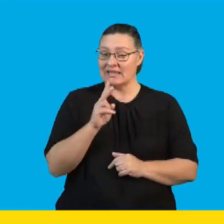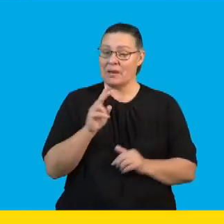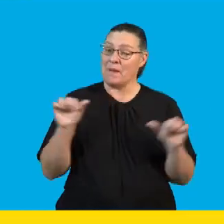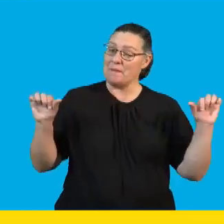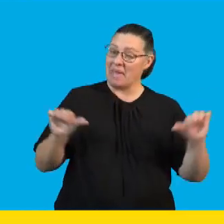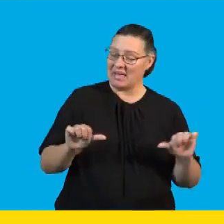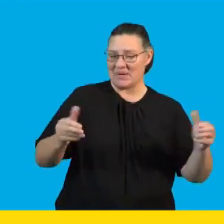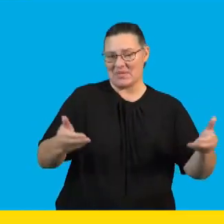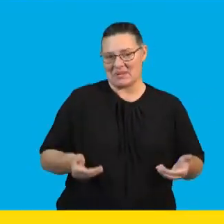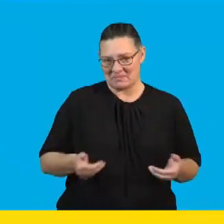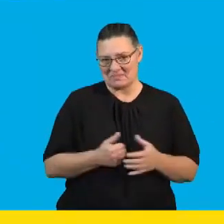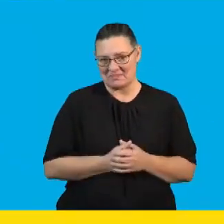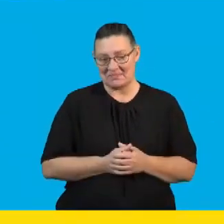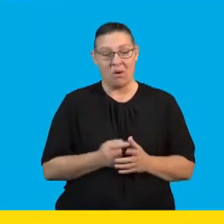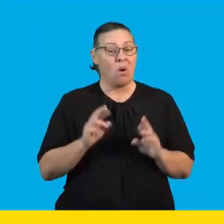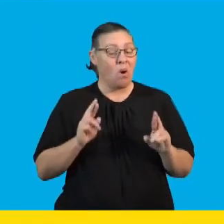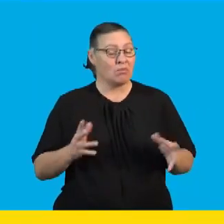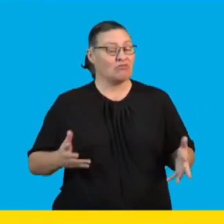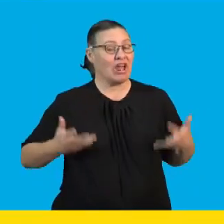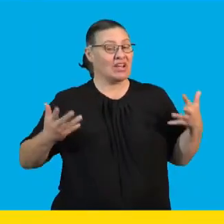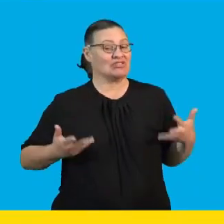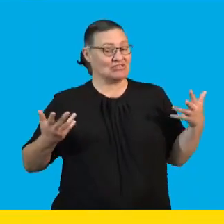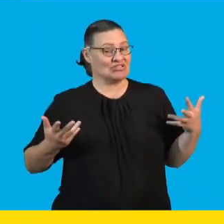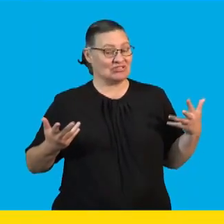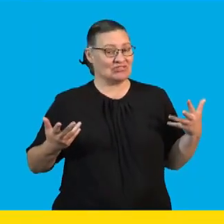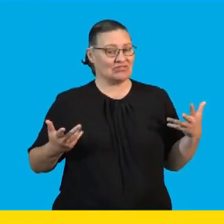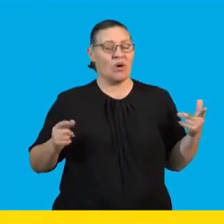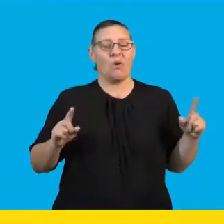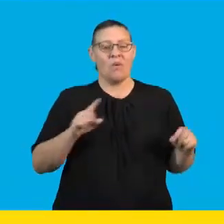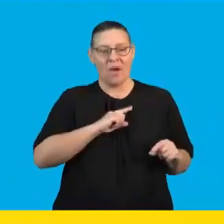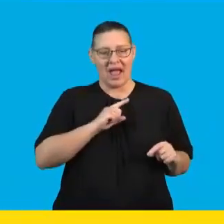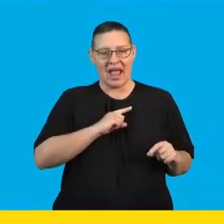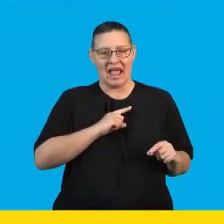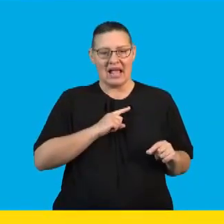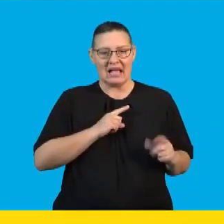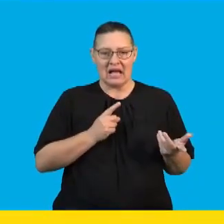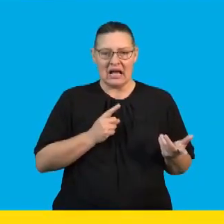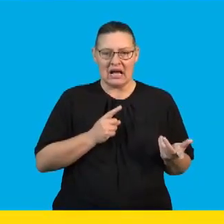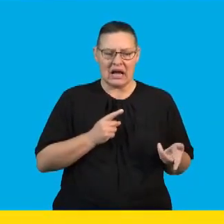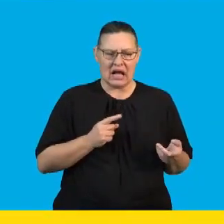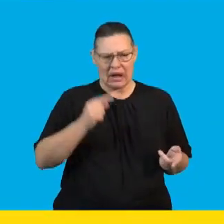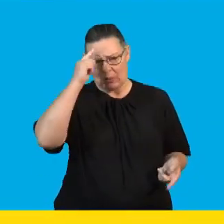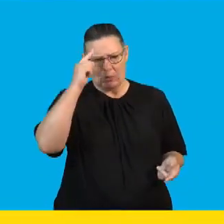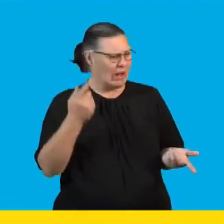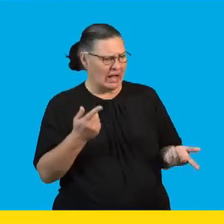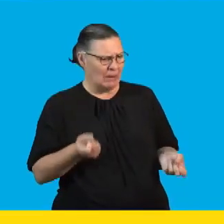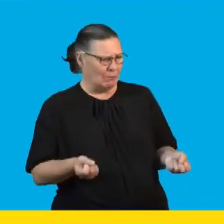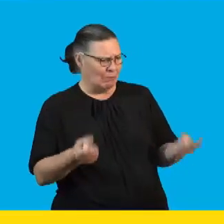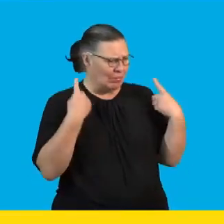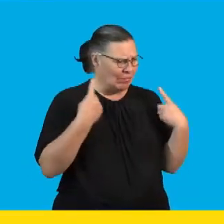Welcome back, learners. I hope you freshened up because we are going to remove all the street